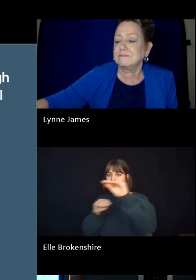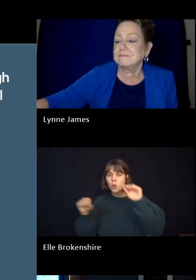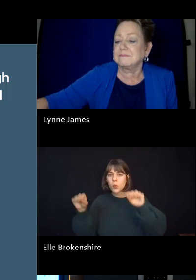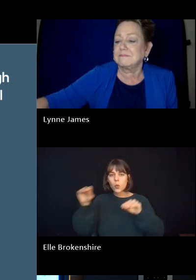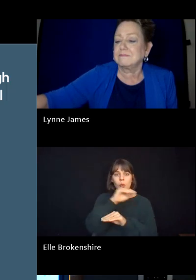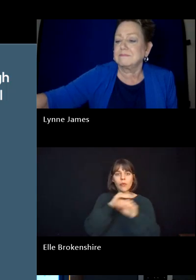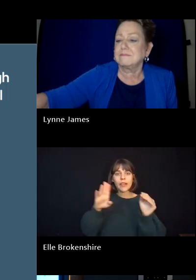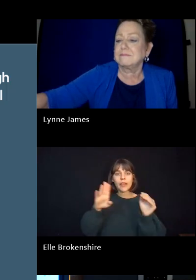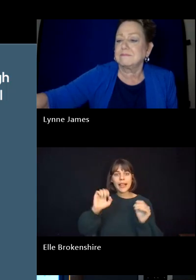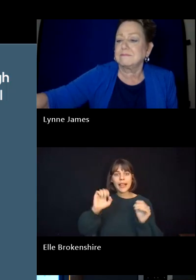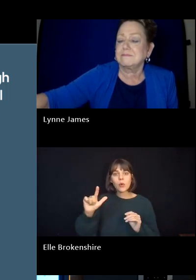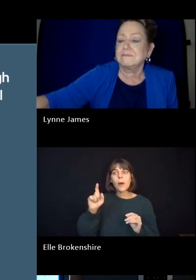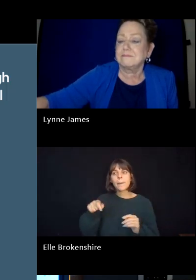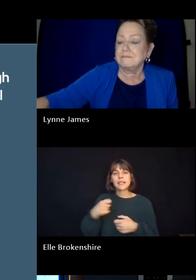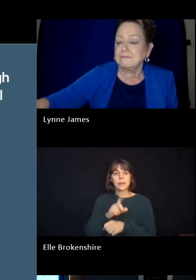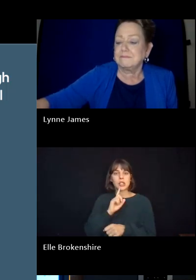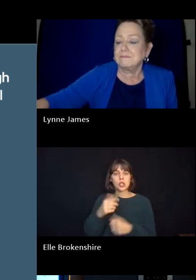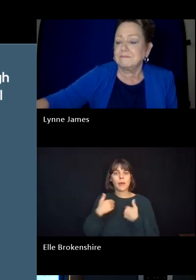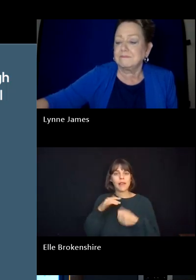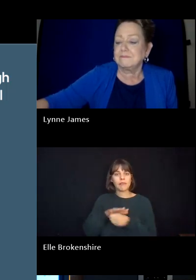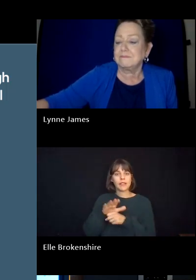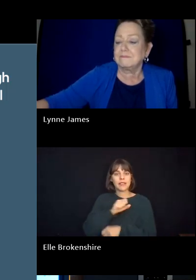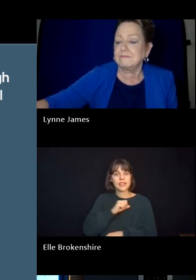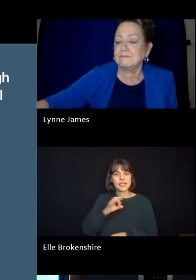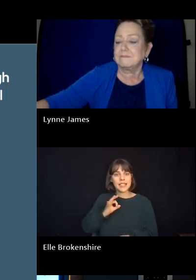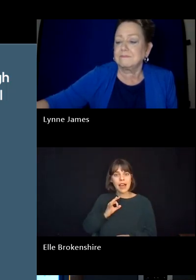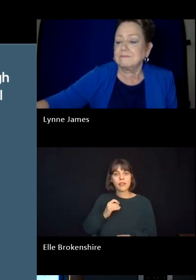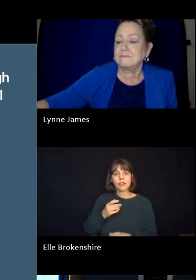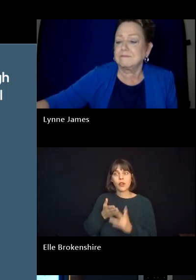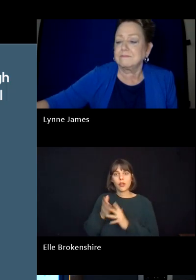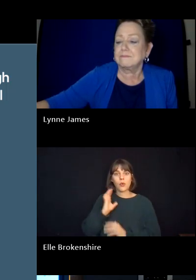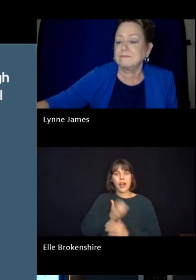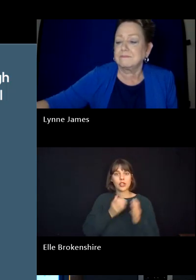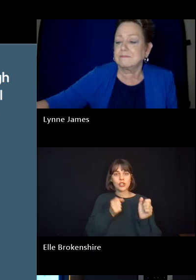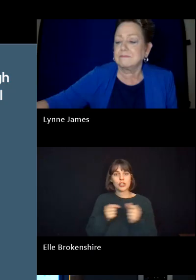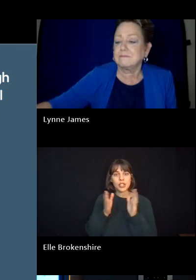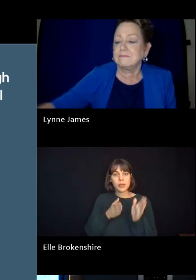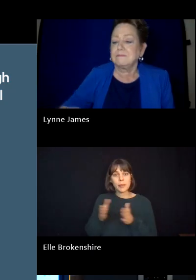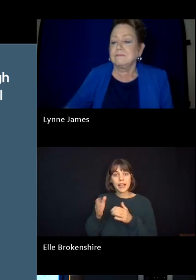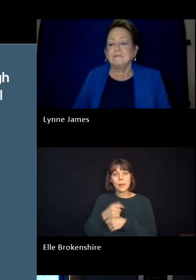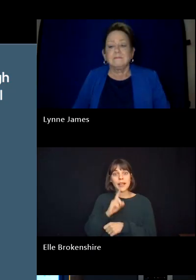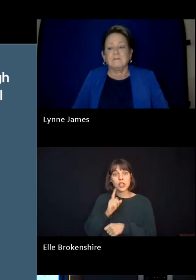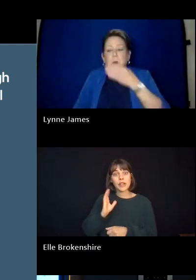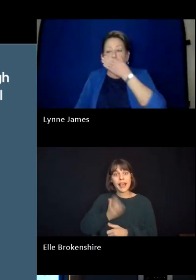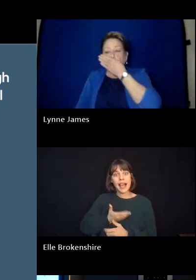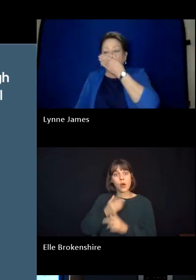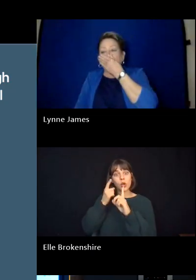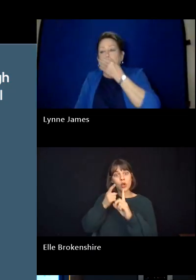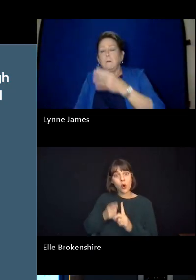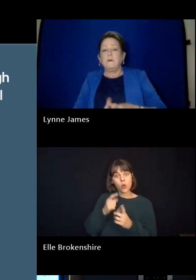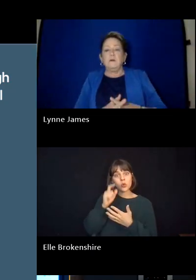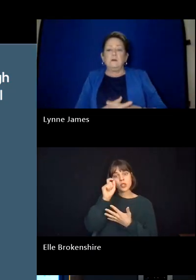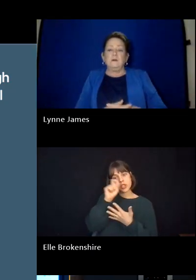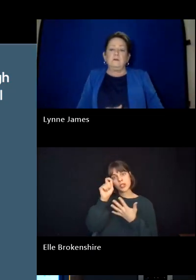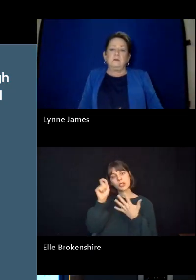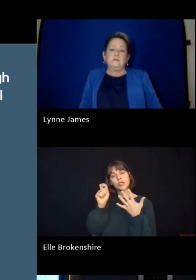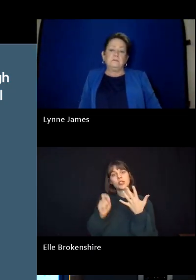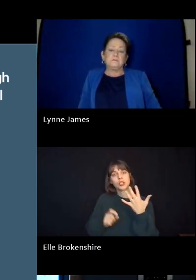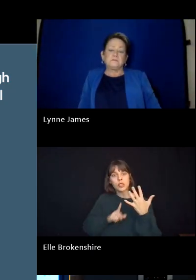staffed between our strategic plan and what we're going to get to, that the things that we said we're going to do, we're actually going to execute. But, you know,